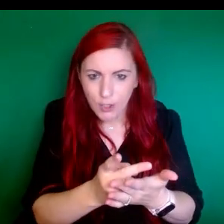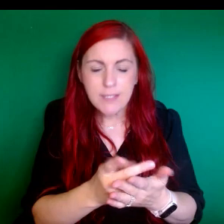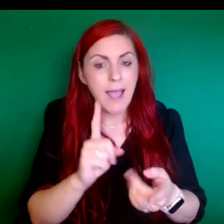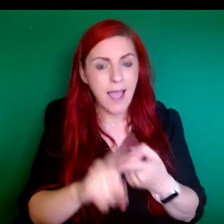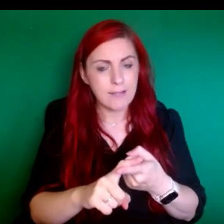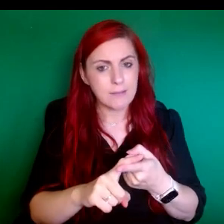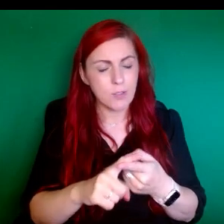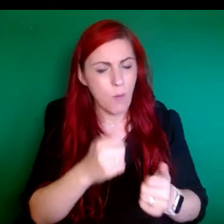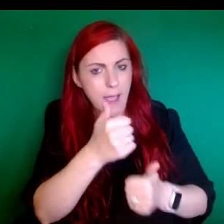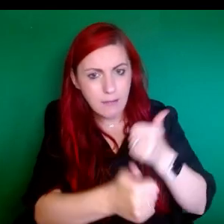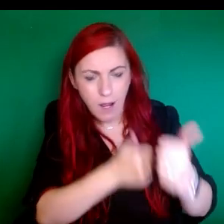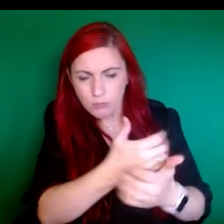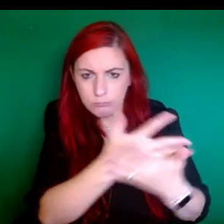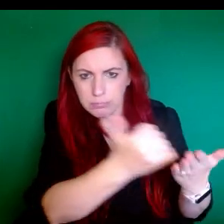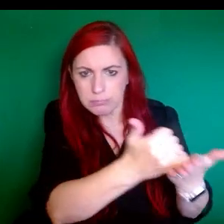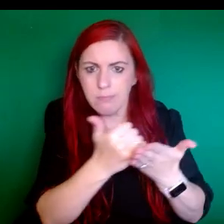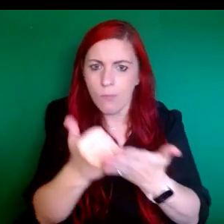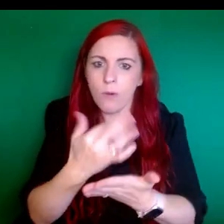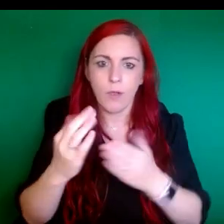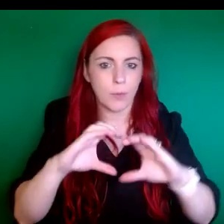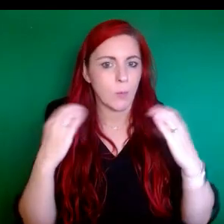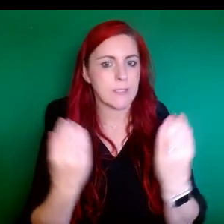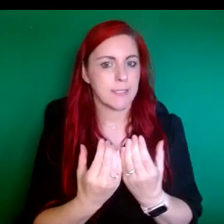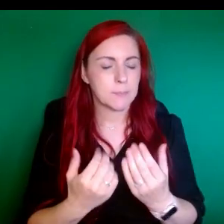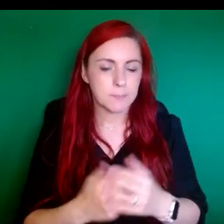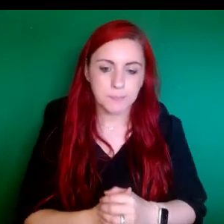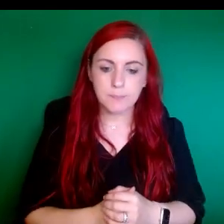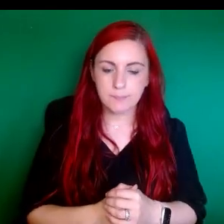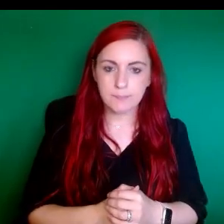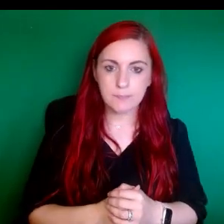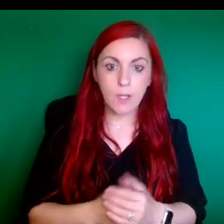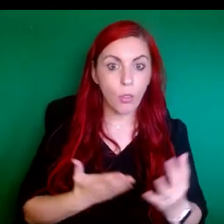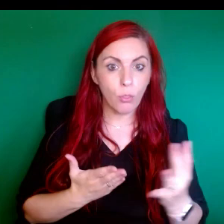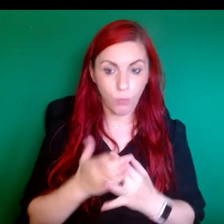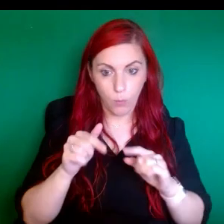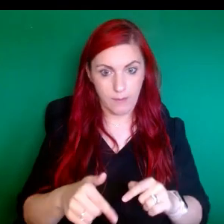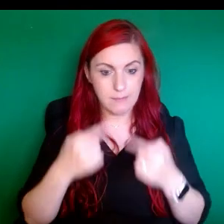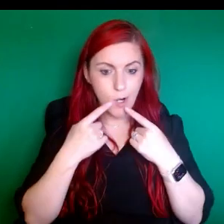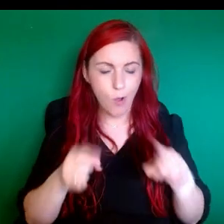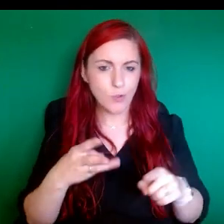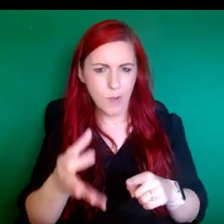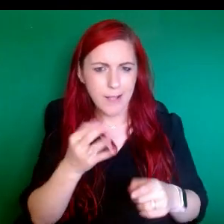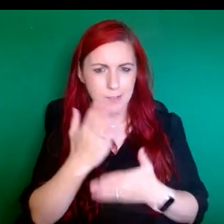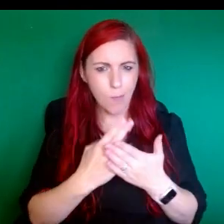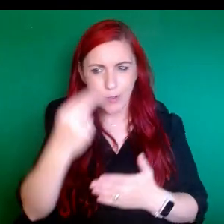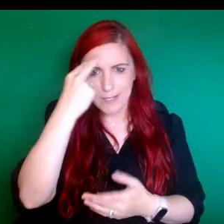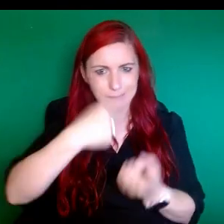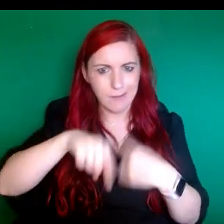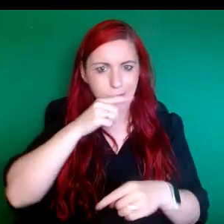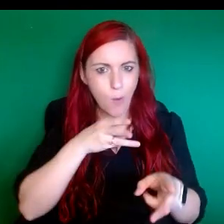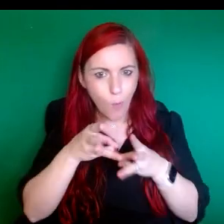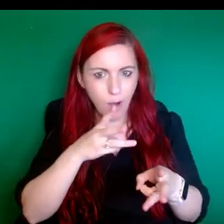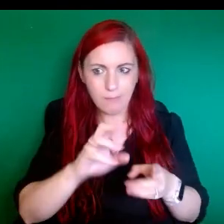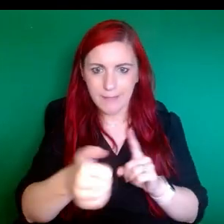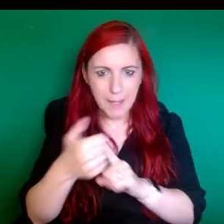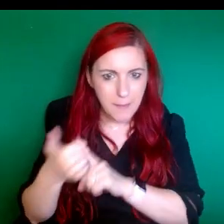community. Throughout this online launch, you'll get some insights into our work and impact. You'll hear about the numbers of people